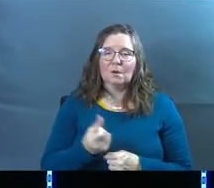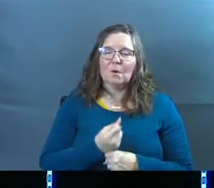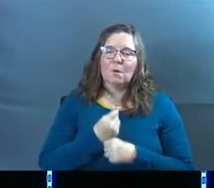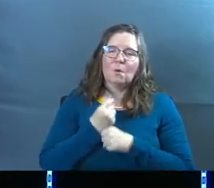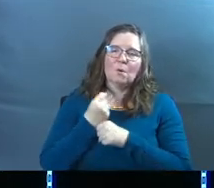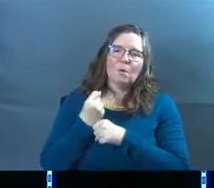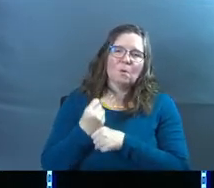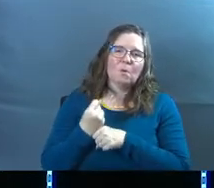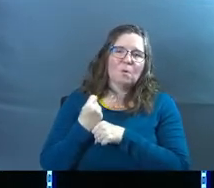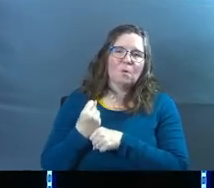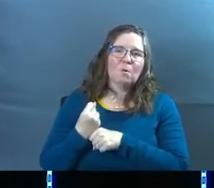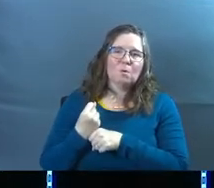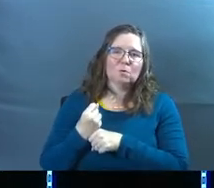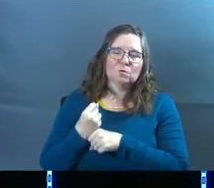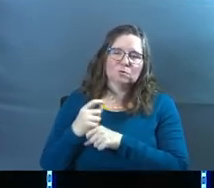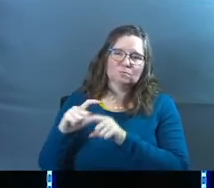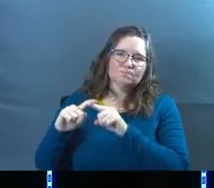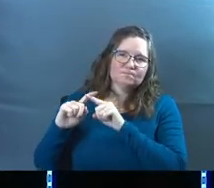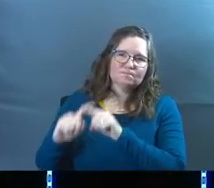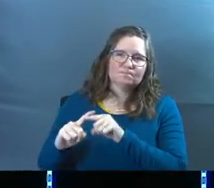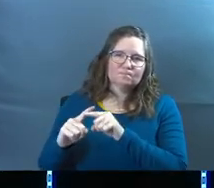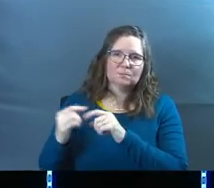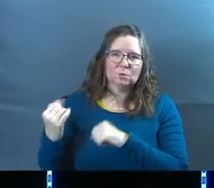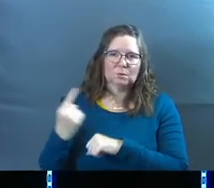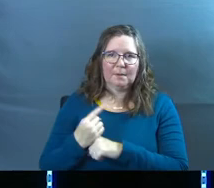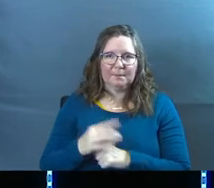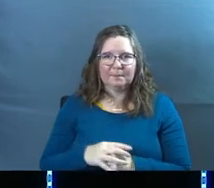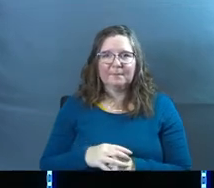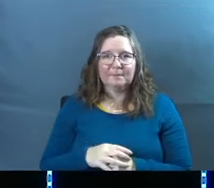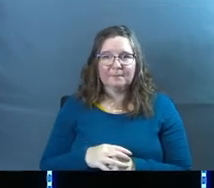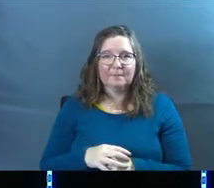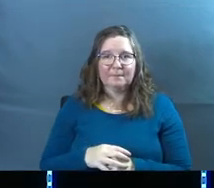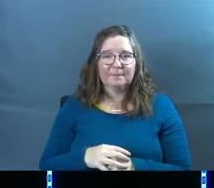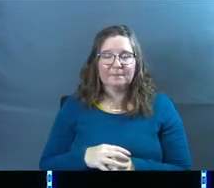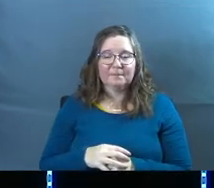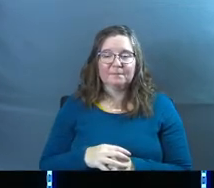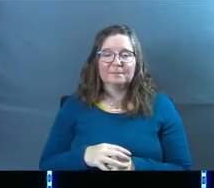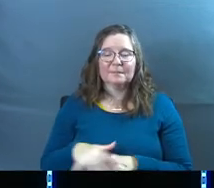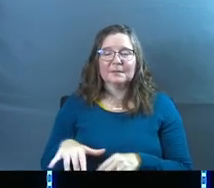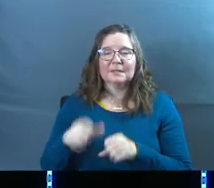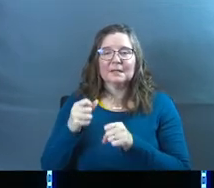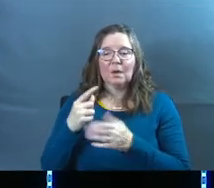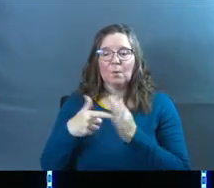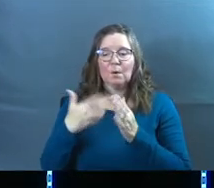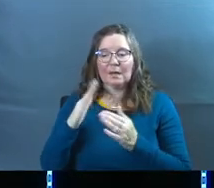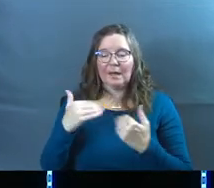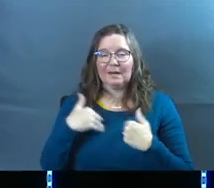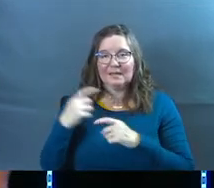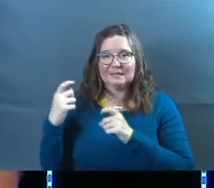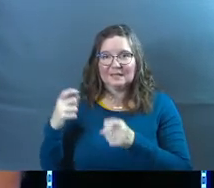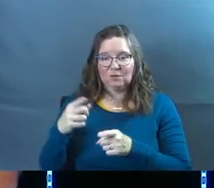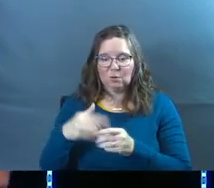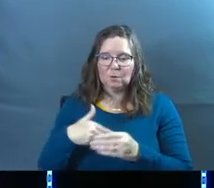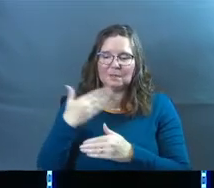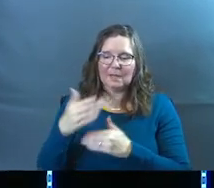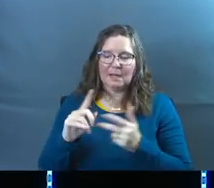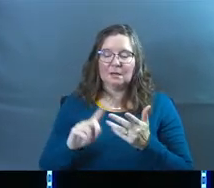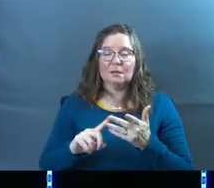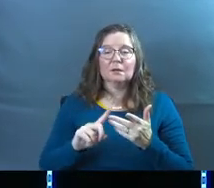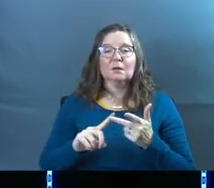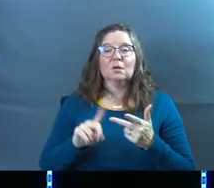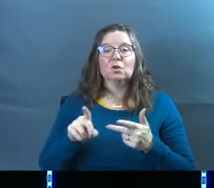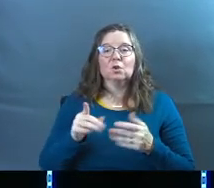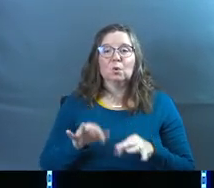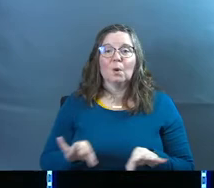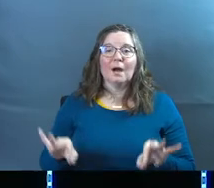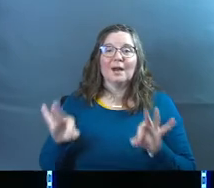hold on to the anchor today. And take what God has given you. Next is you are